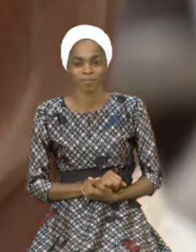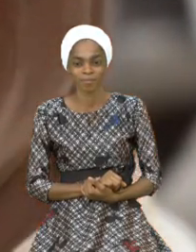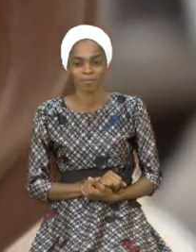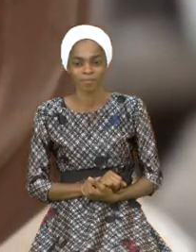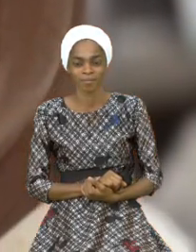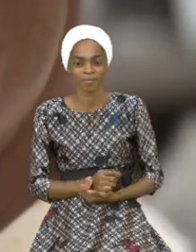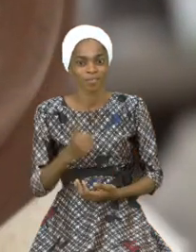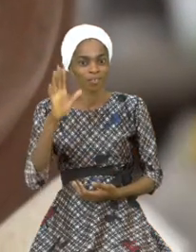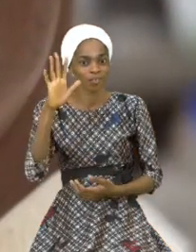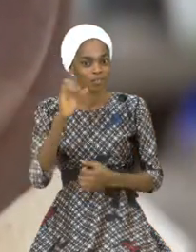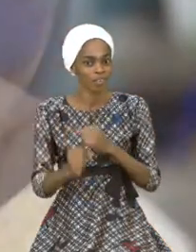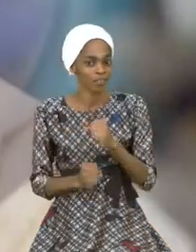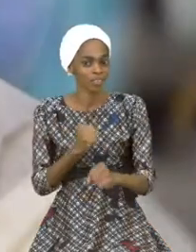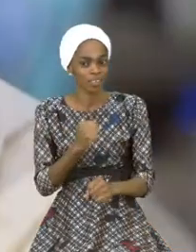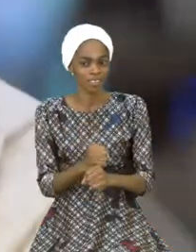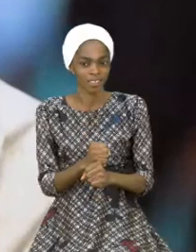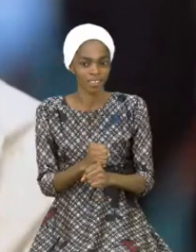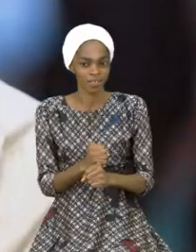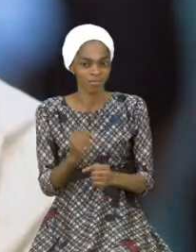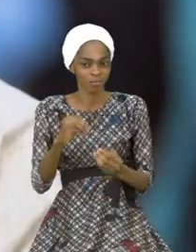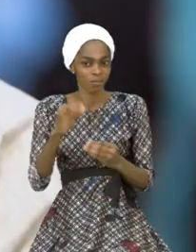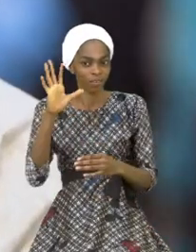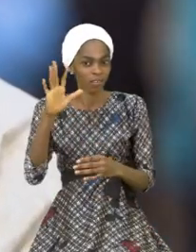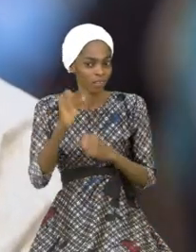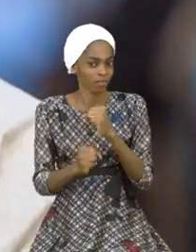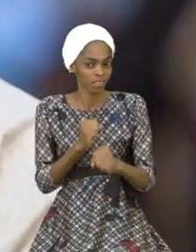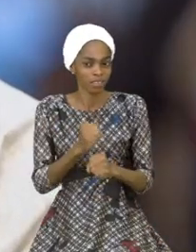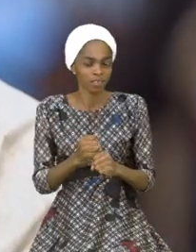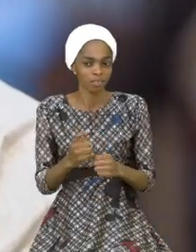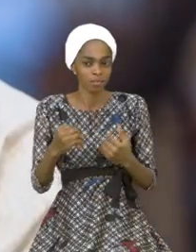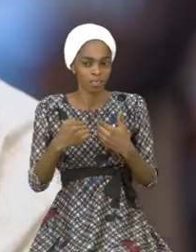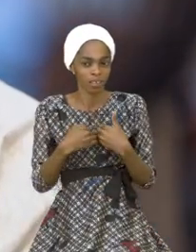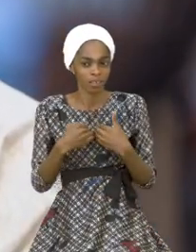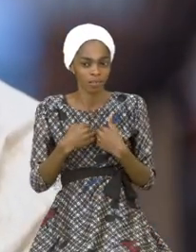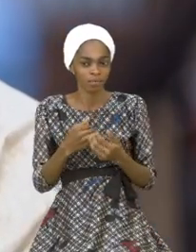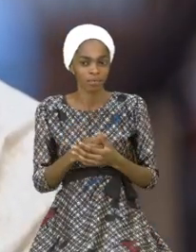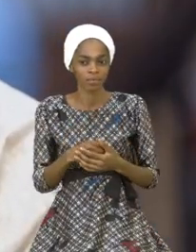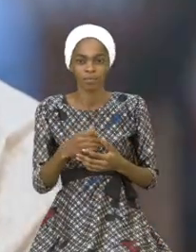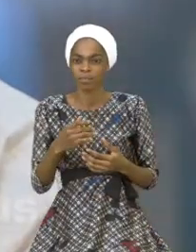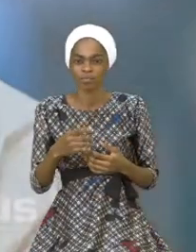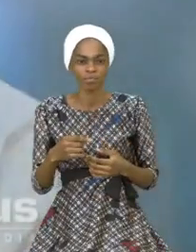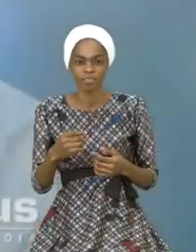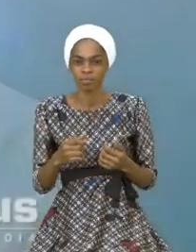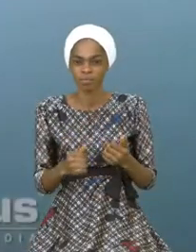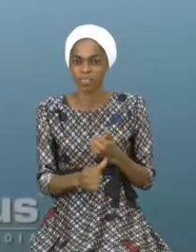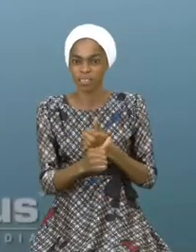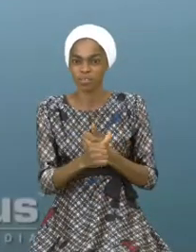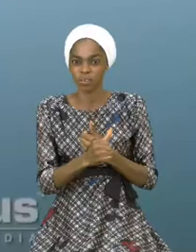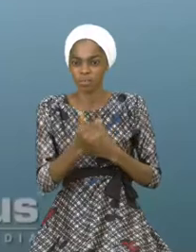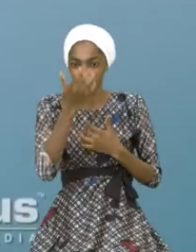For 5 years plus now, I've been carrying a dreadful disease called prostate